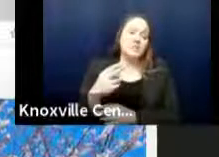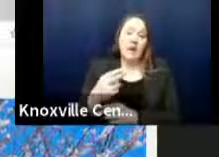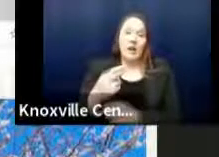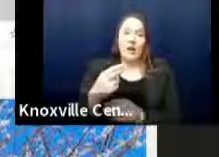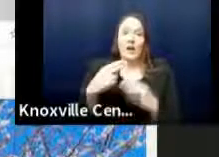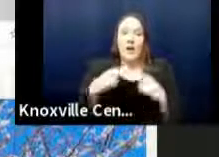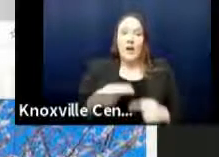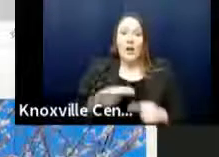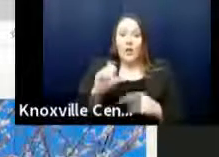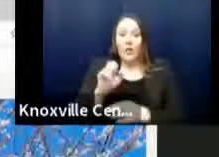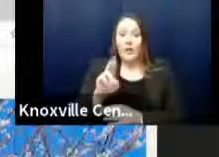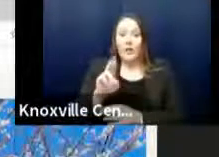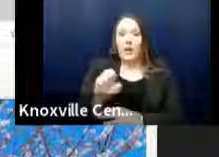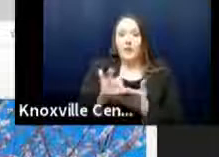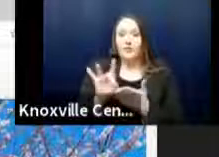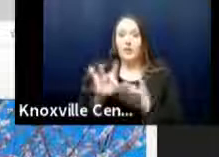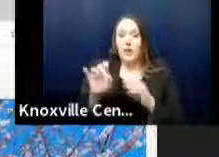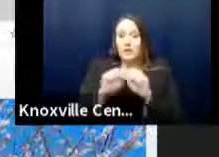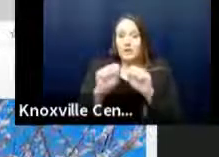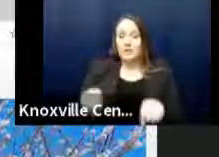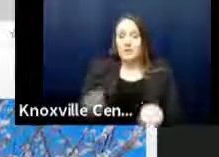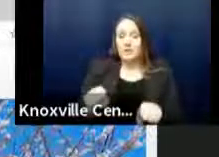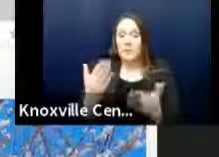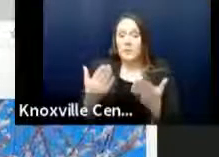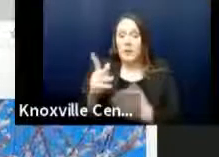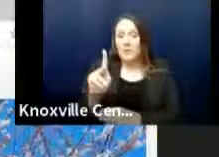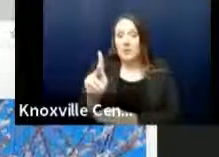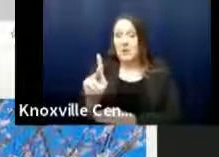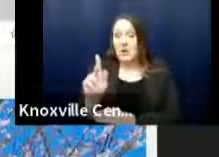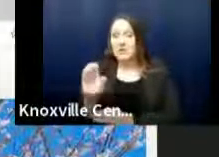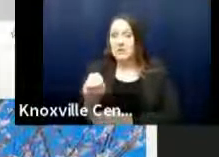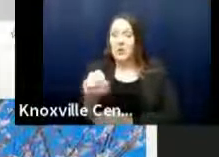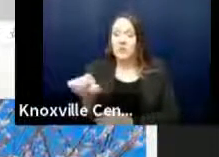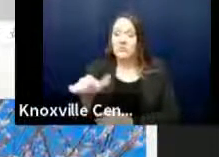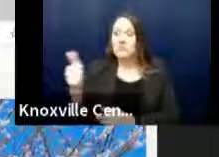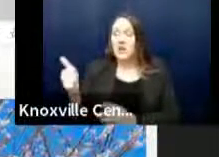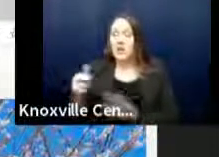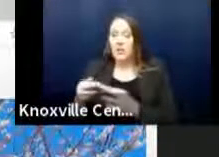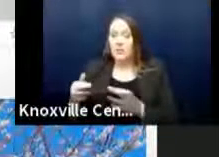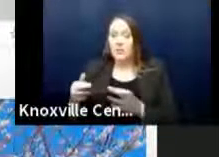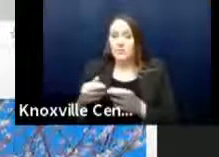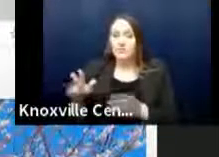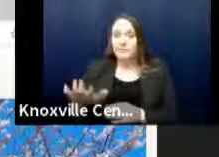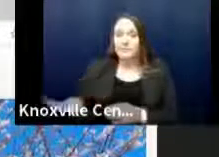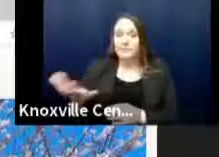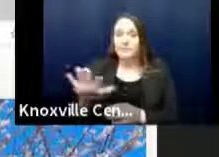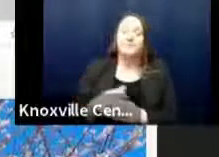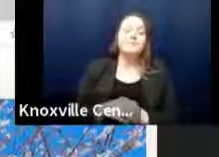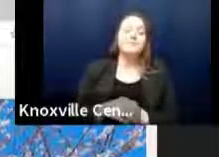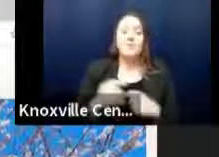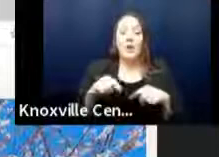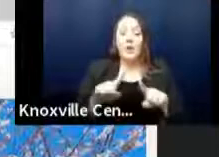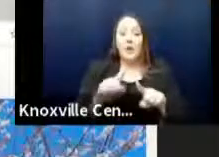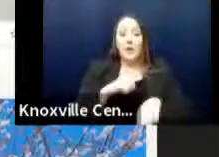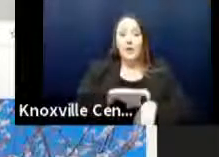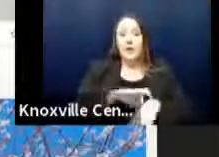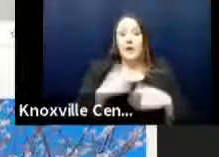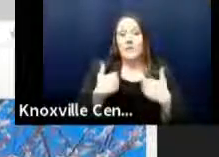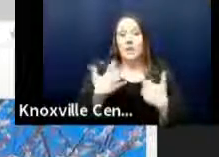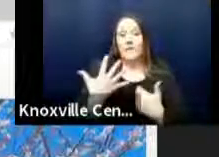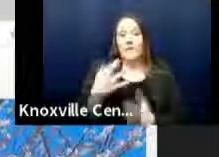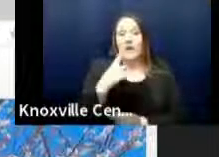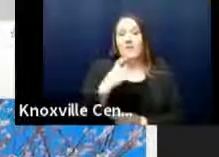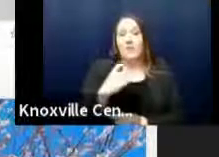may reflect Knox County, the East Region, or patients from other jurisdictions. During this time period, there were 5 red flags and